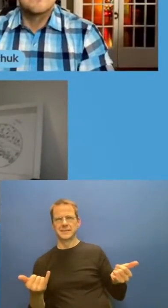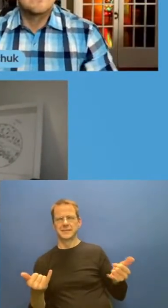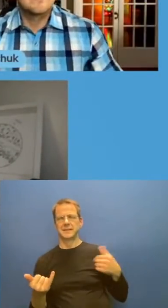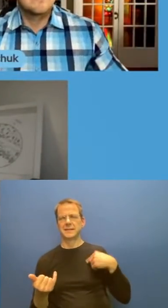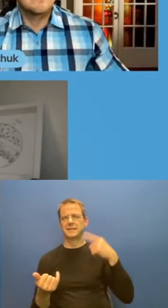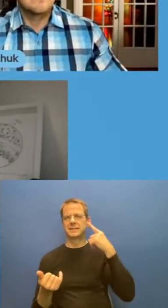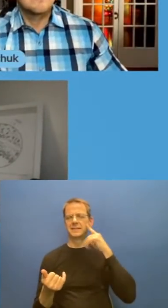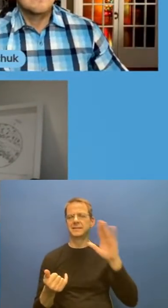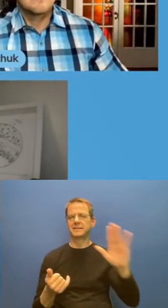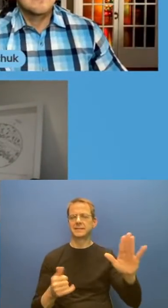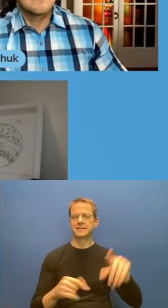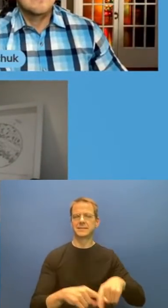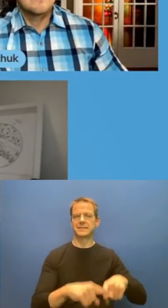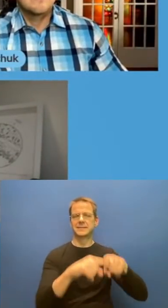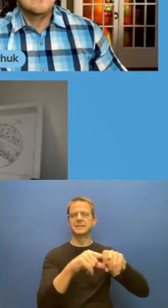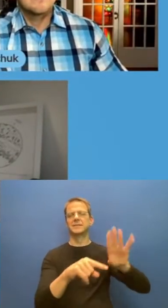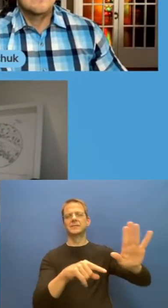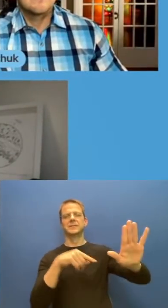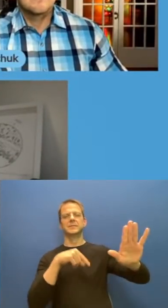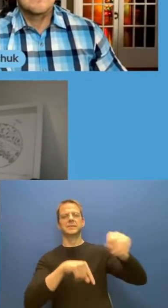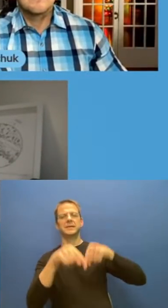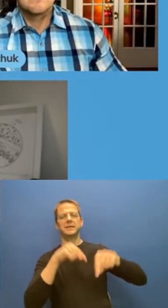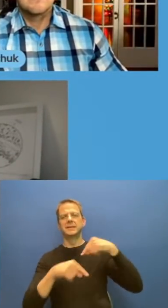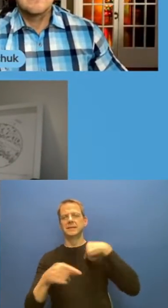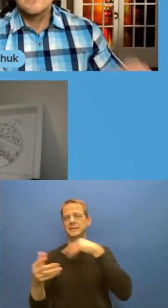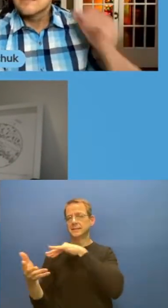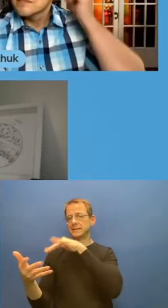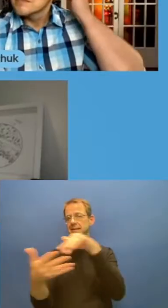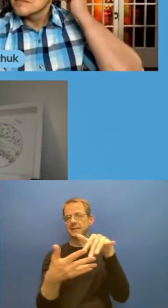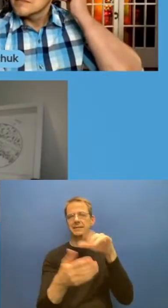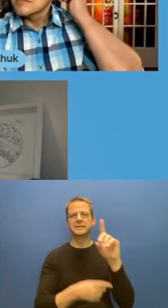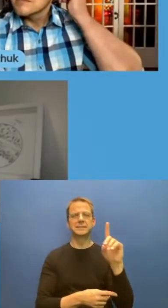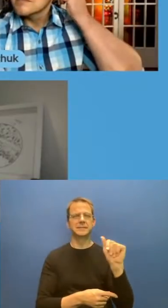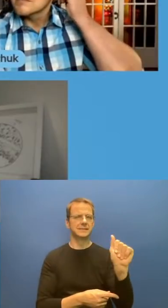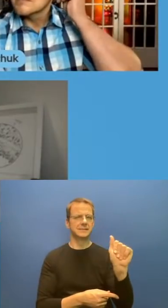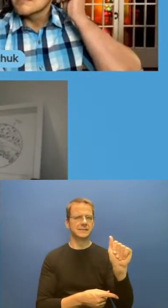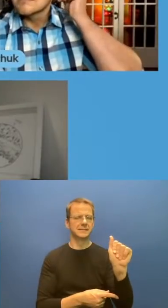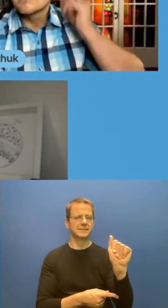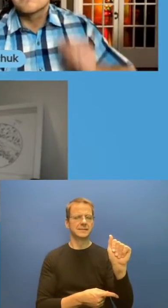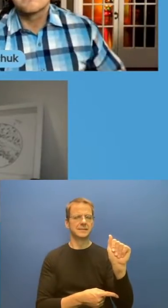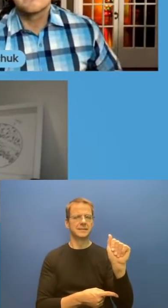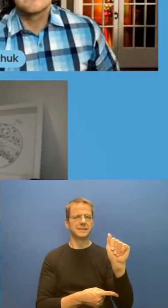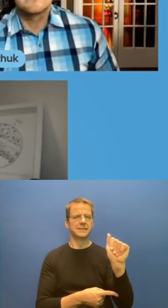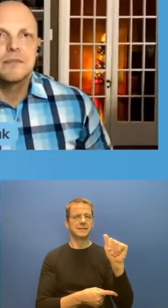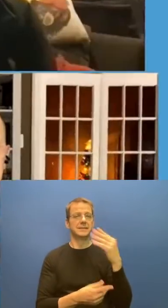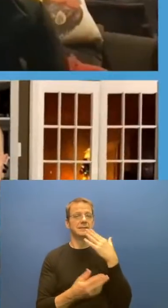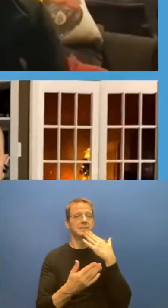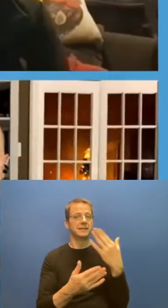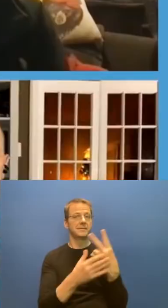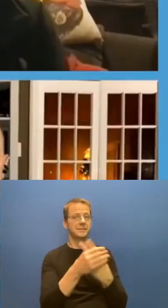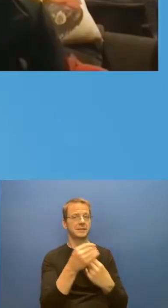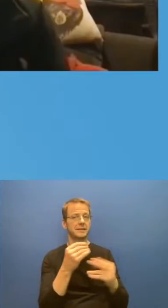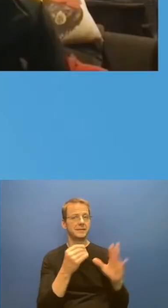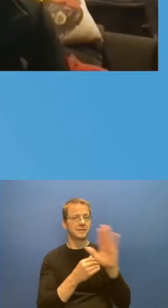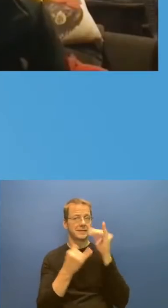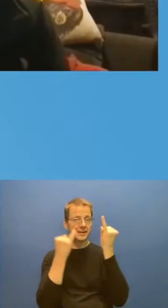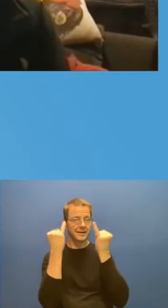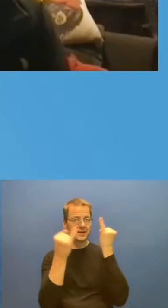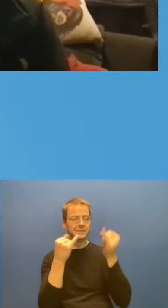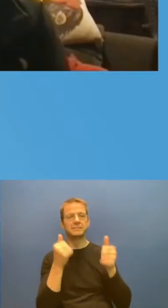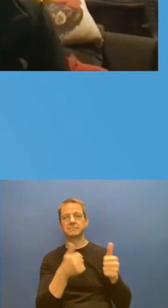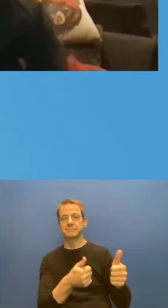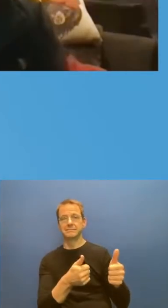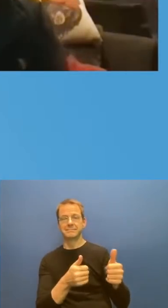Thank you both very much for your initial thoughts on that. I'm going to turn things over to Dr. Gasperowicz, and I'm going to pop